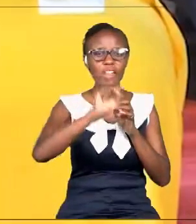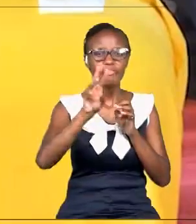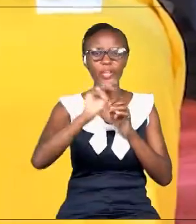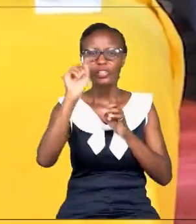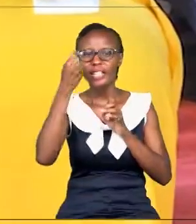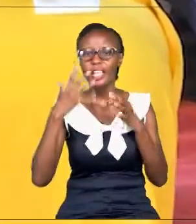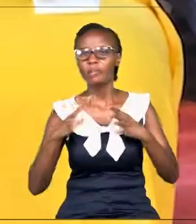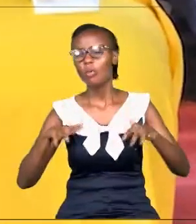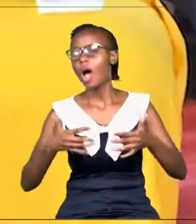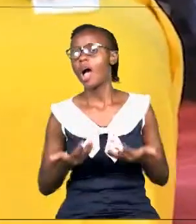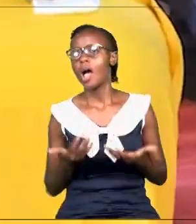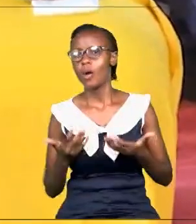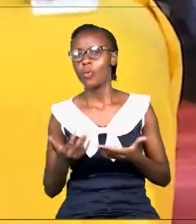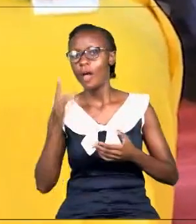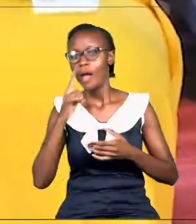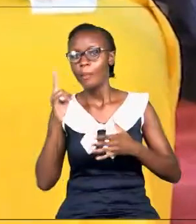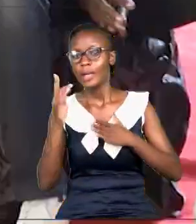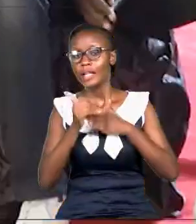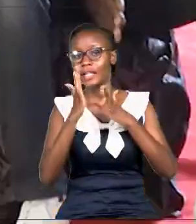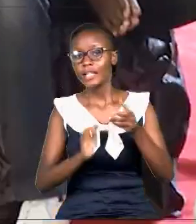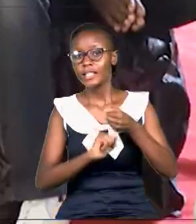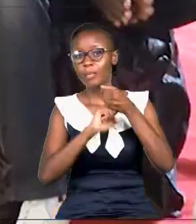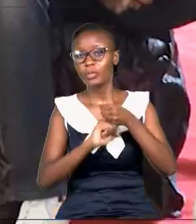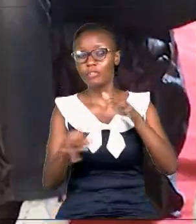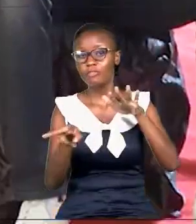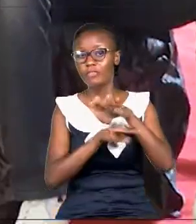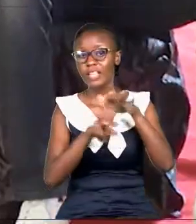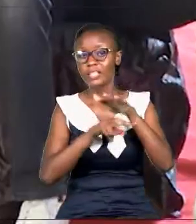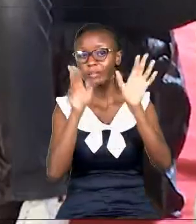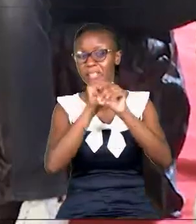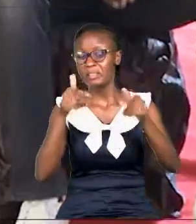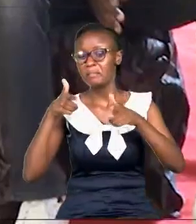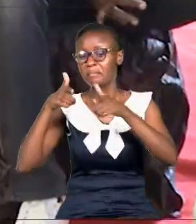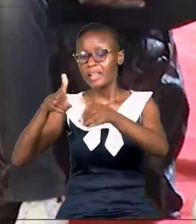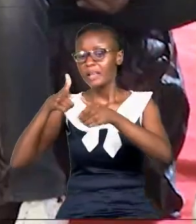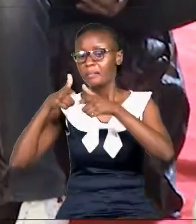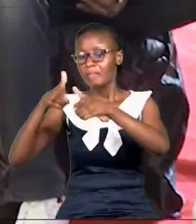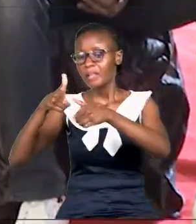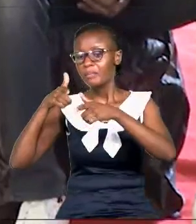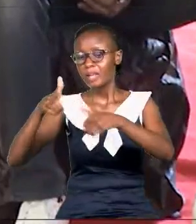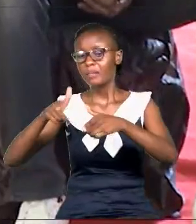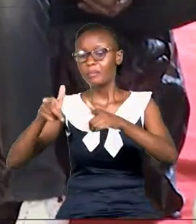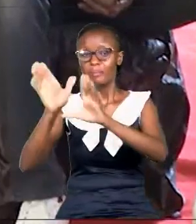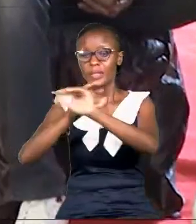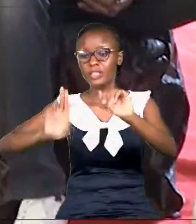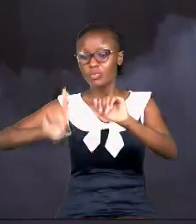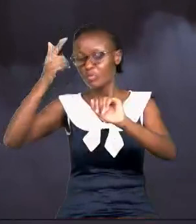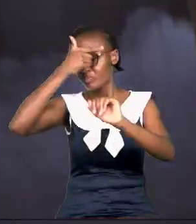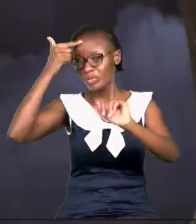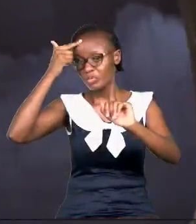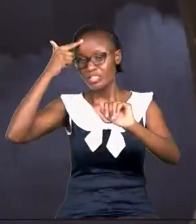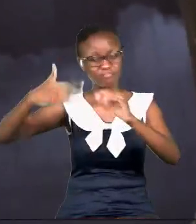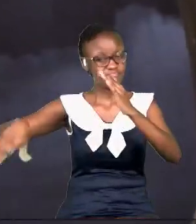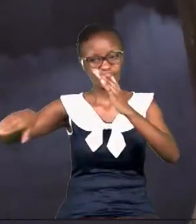gani? Leaders allied to the DP criticizing President Uhuru Kenyatta for abandoning his relations with his